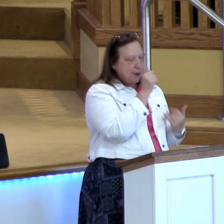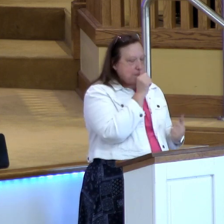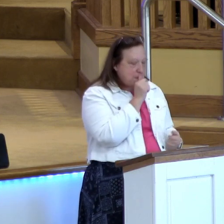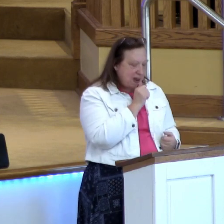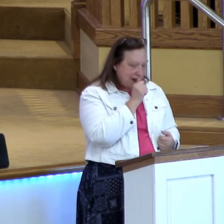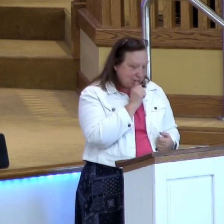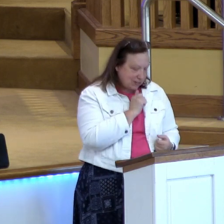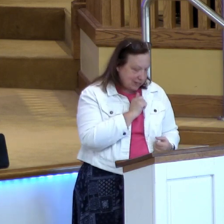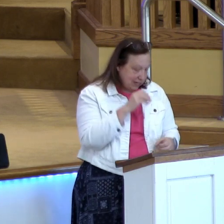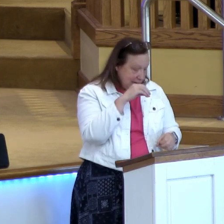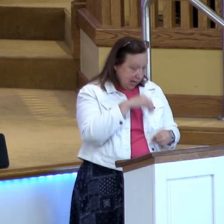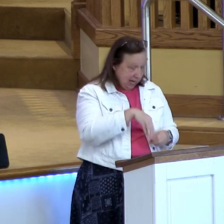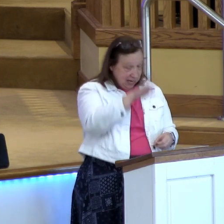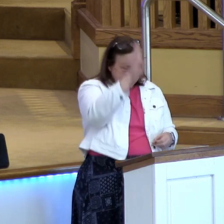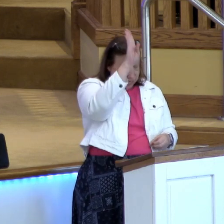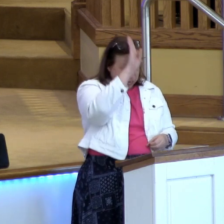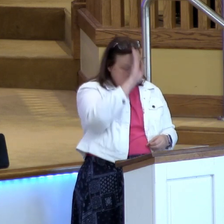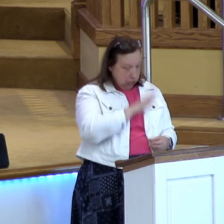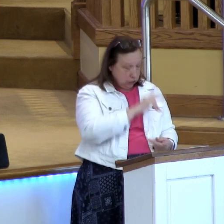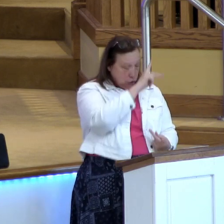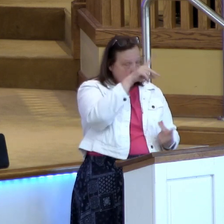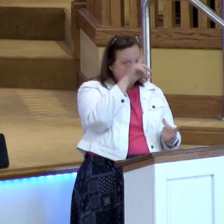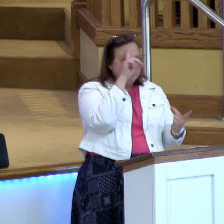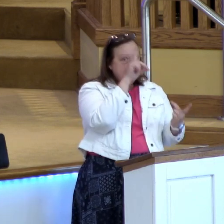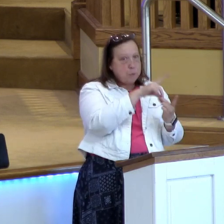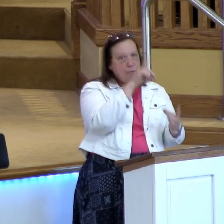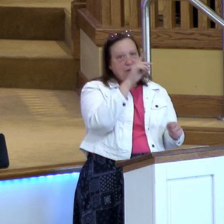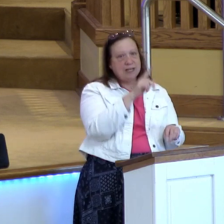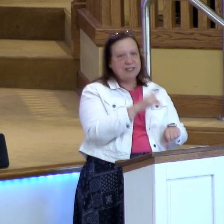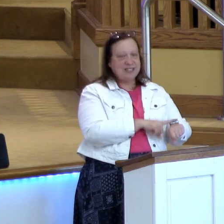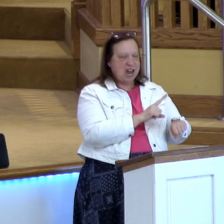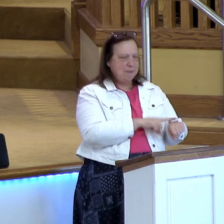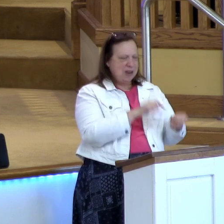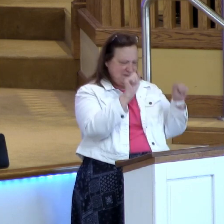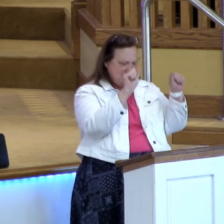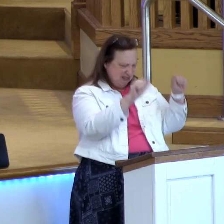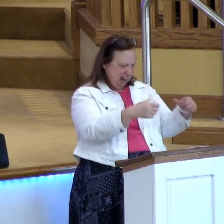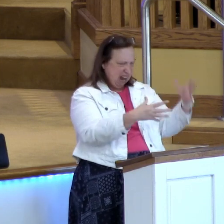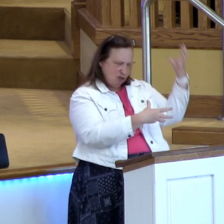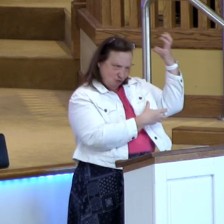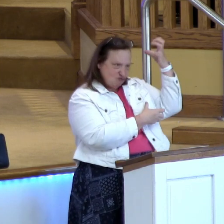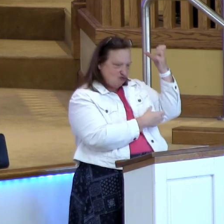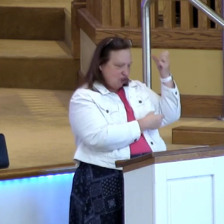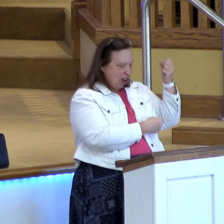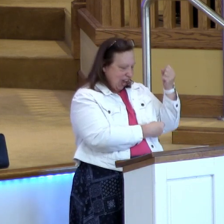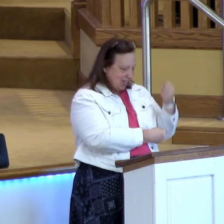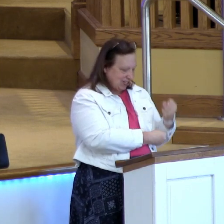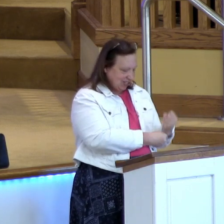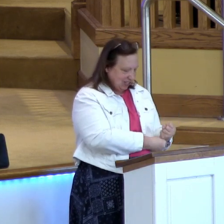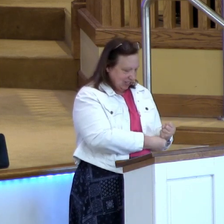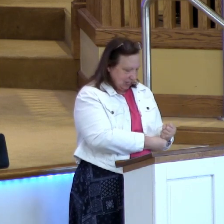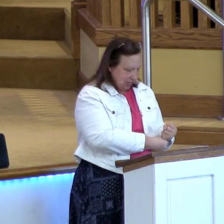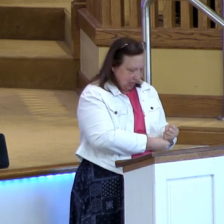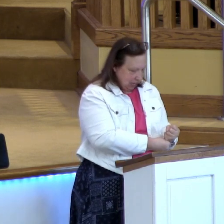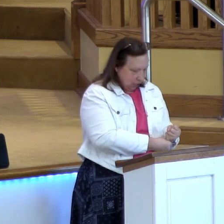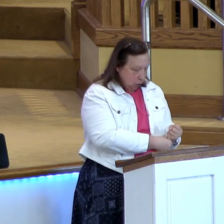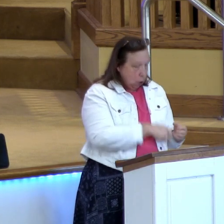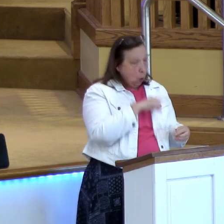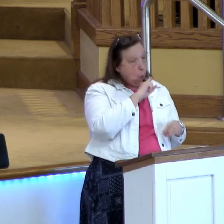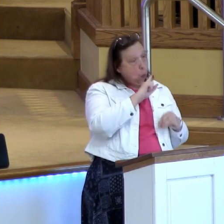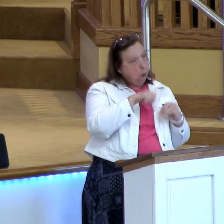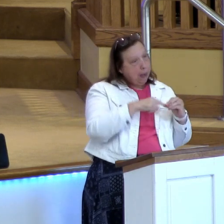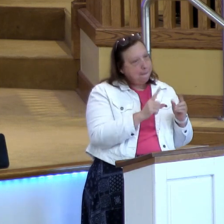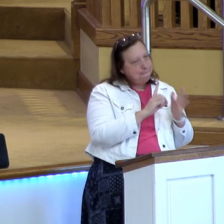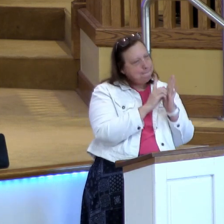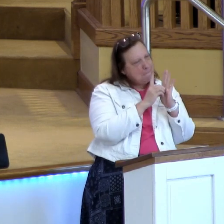perfect time, you can always trust. When the moment is